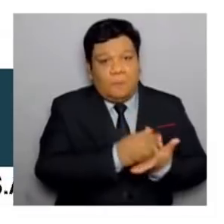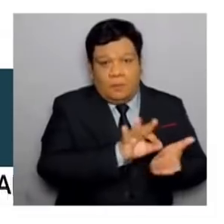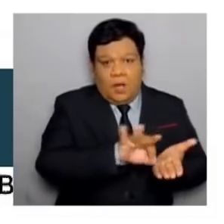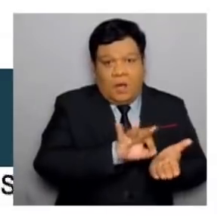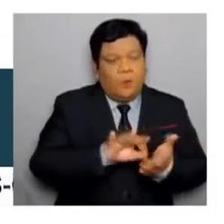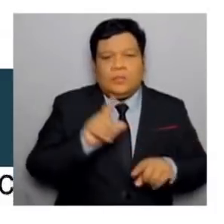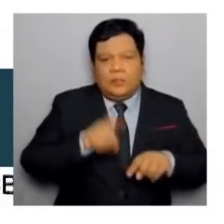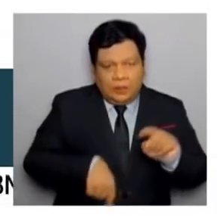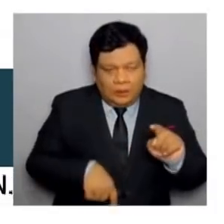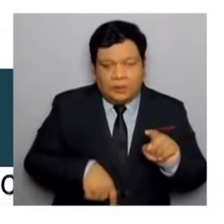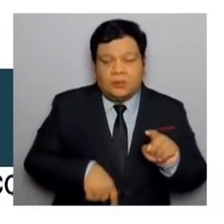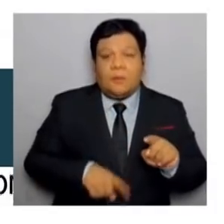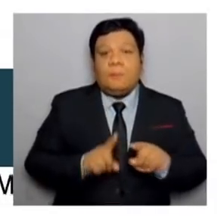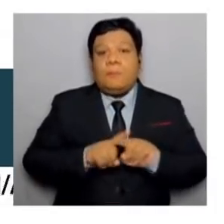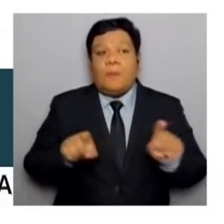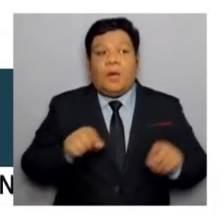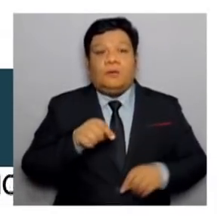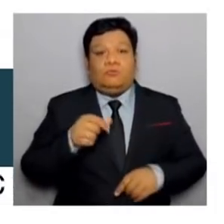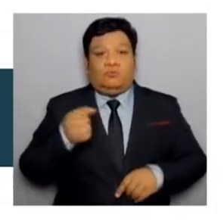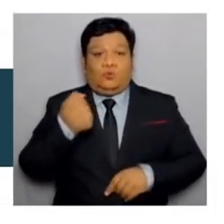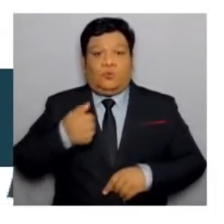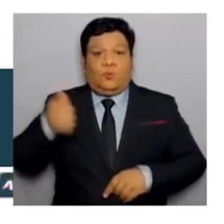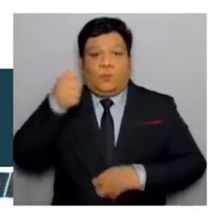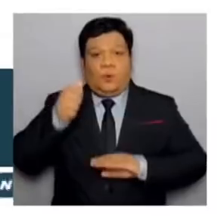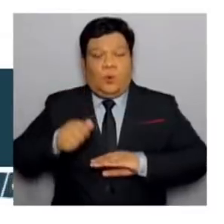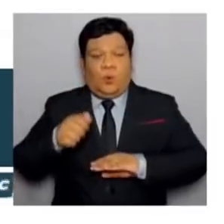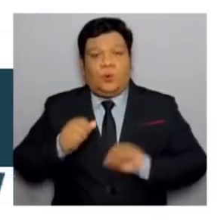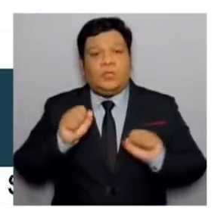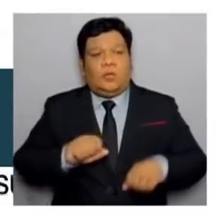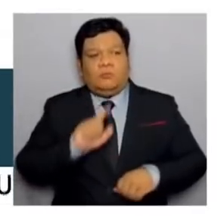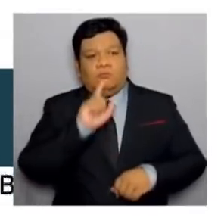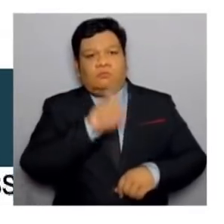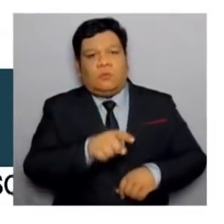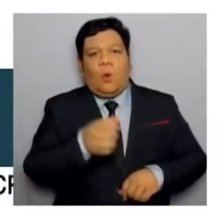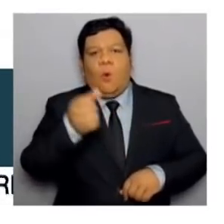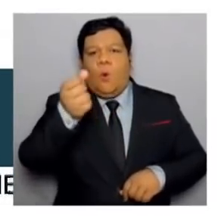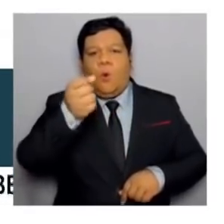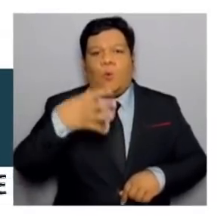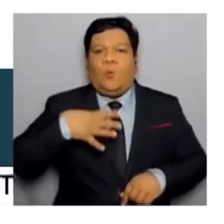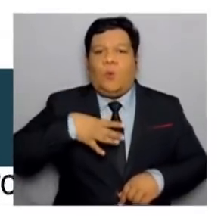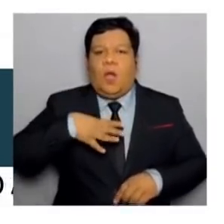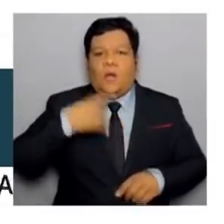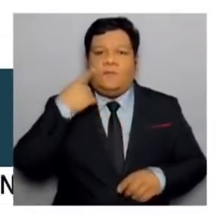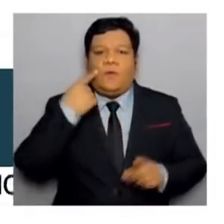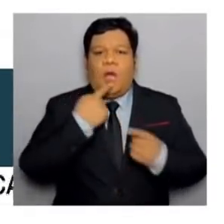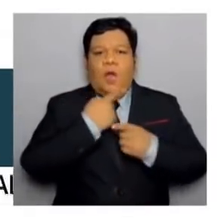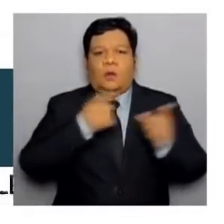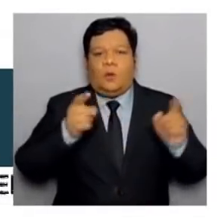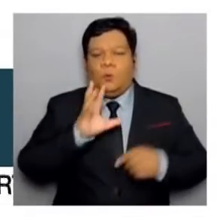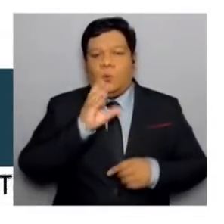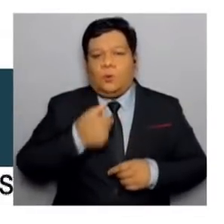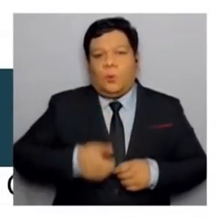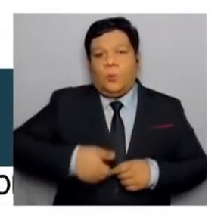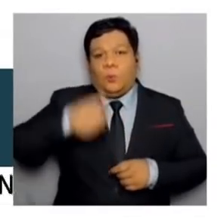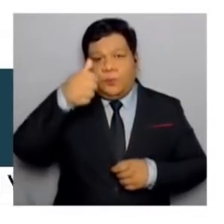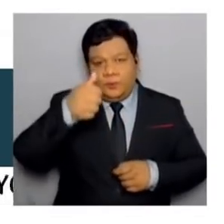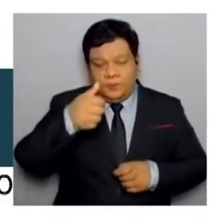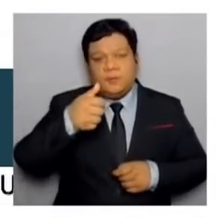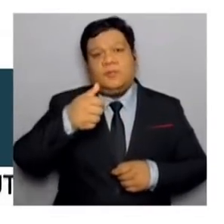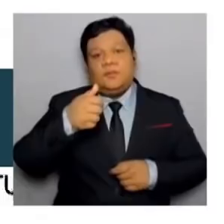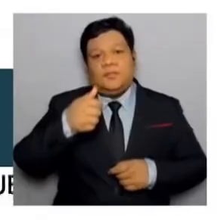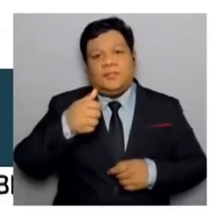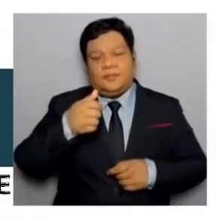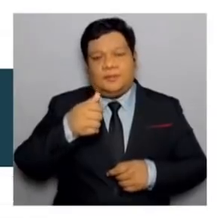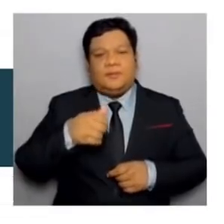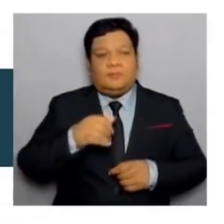ng boto, but the Supreme Court may issue actually a suspension of the proclamation, yung pagproklama po,